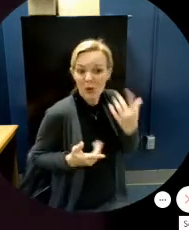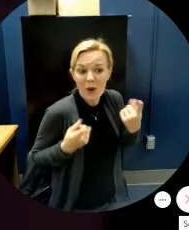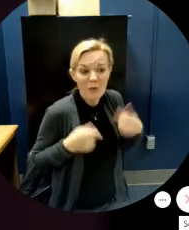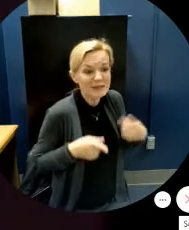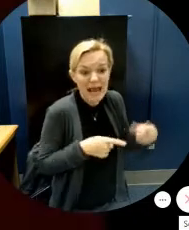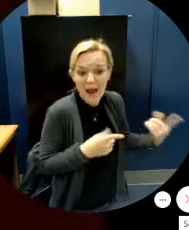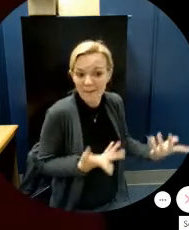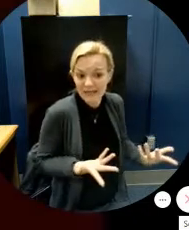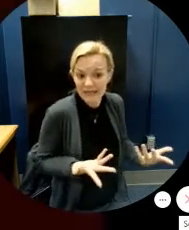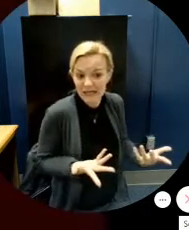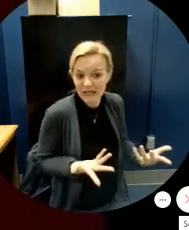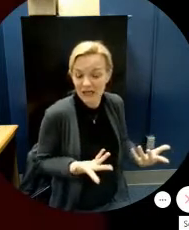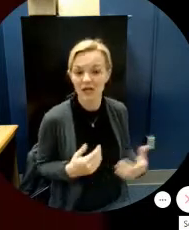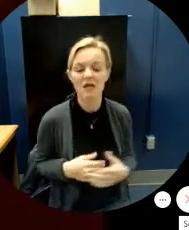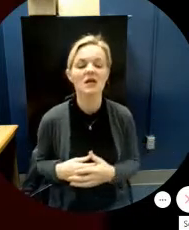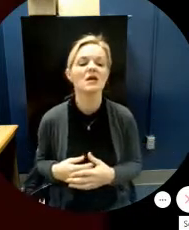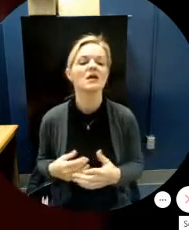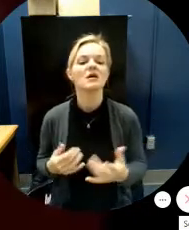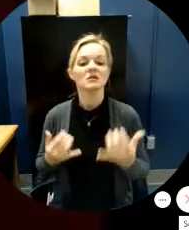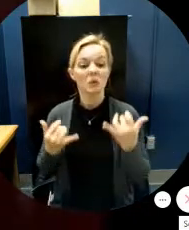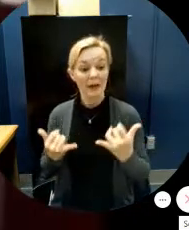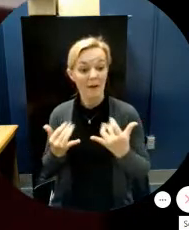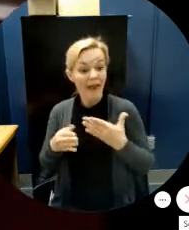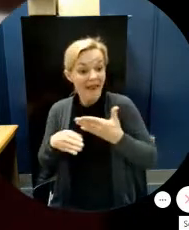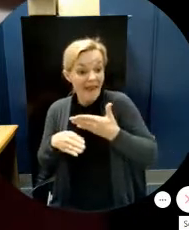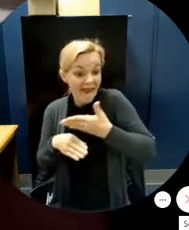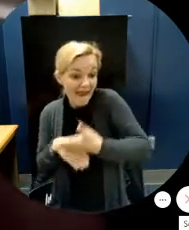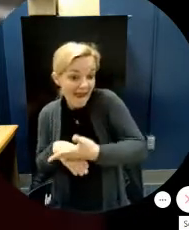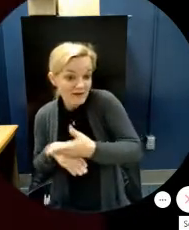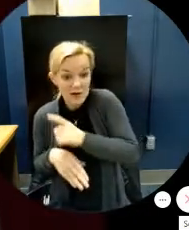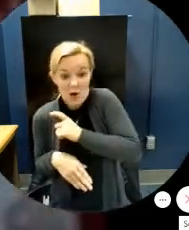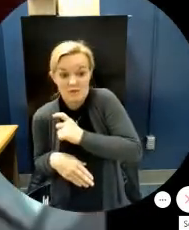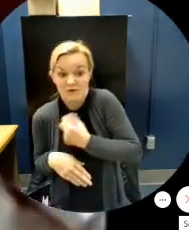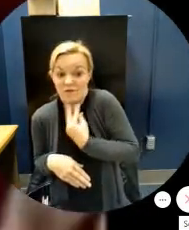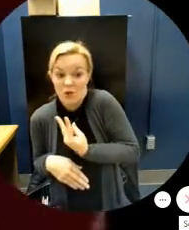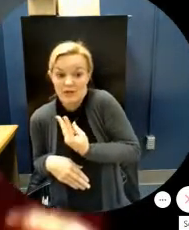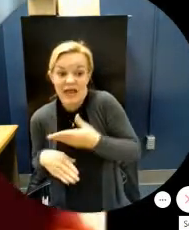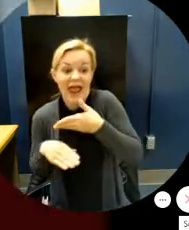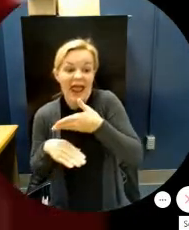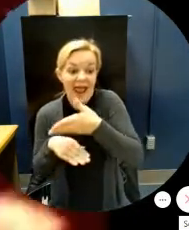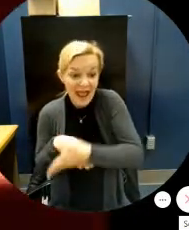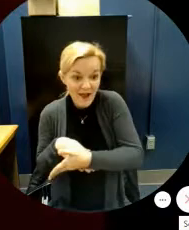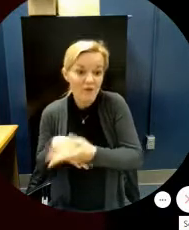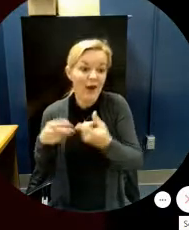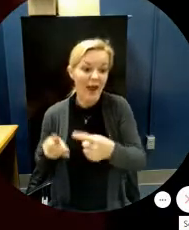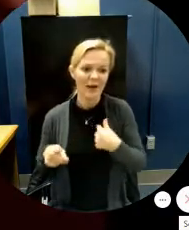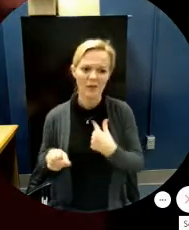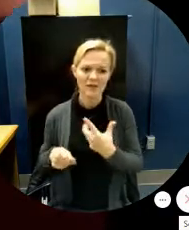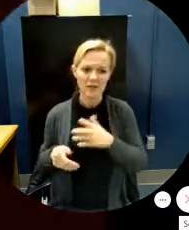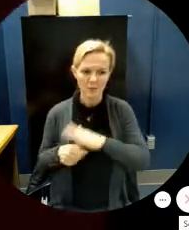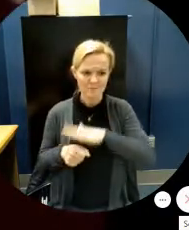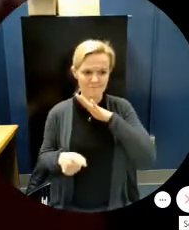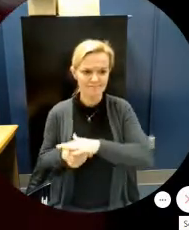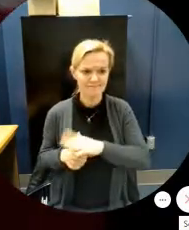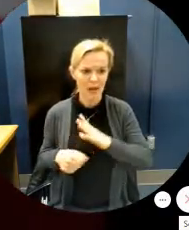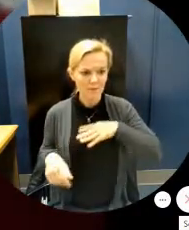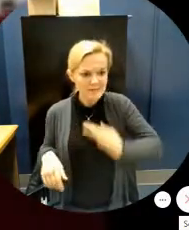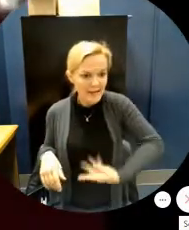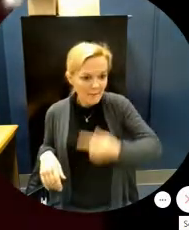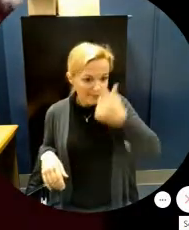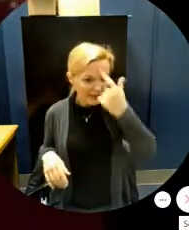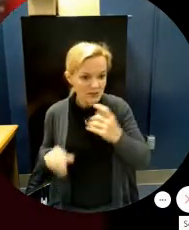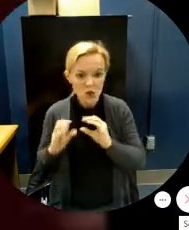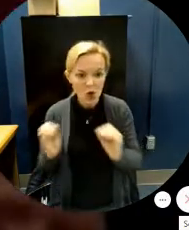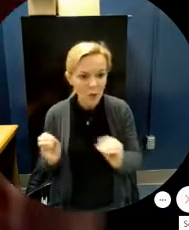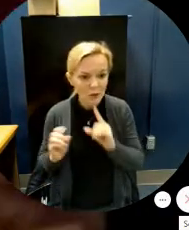Immediately after the shooting, I was very uptight about people who did not follow my direction. Ed took me aside one